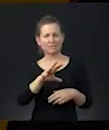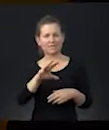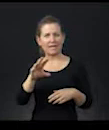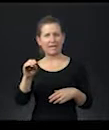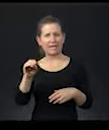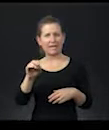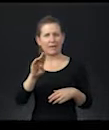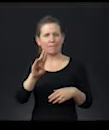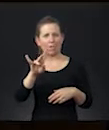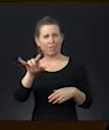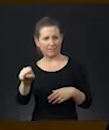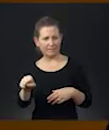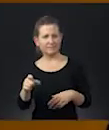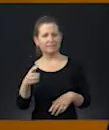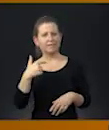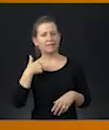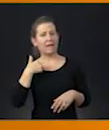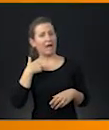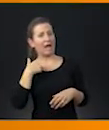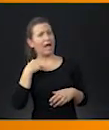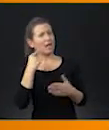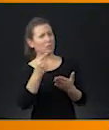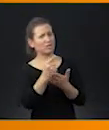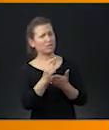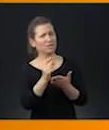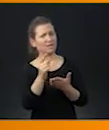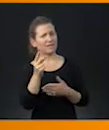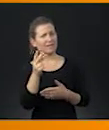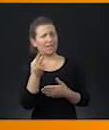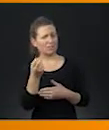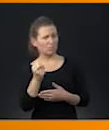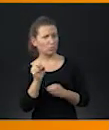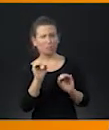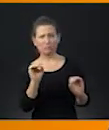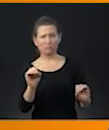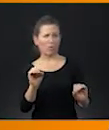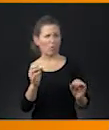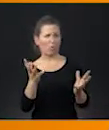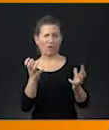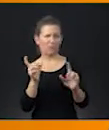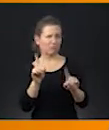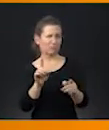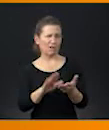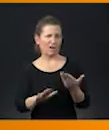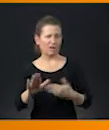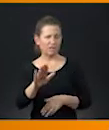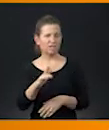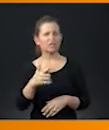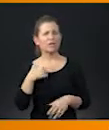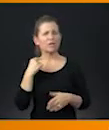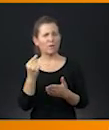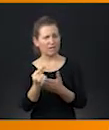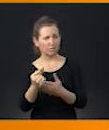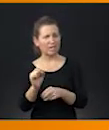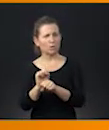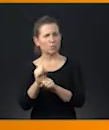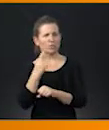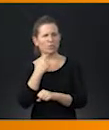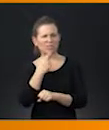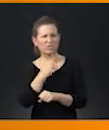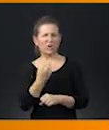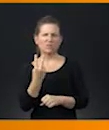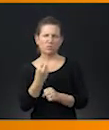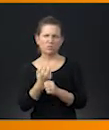Bullies. I graduated high school, and I have no desire to go to college at all. I graduated, worked